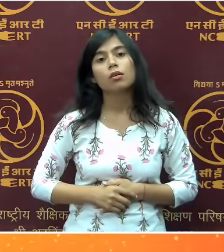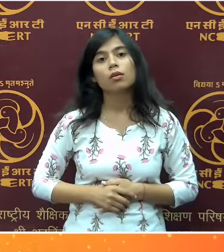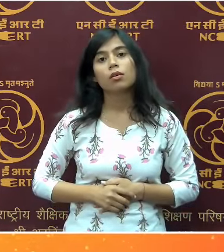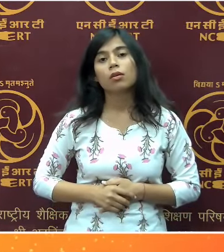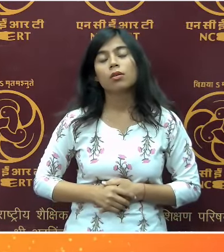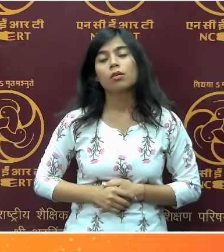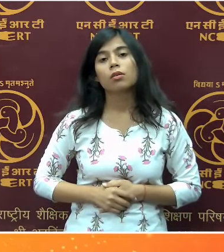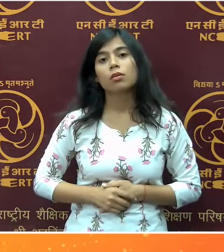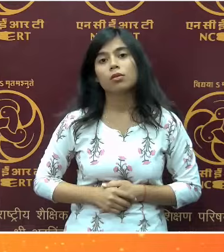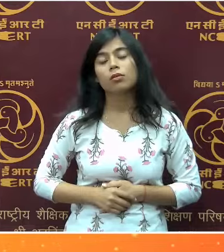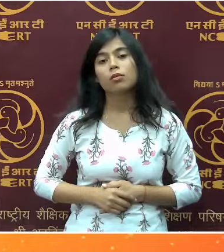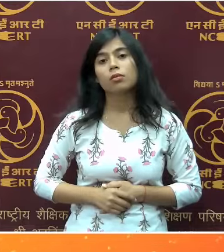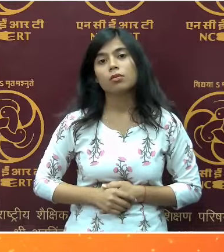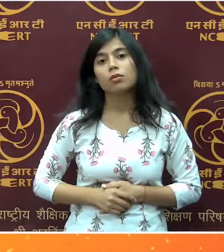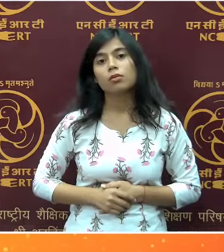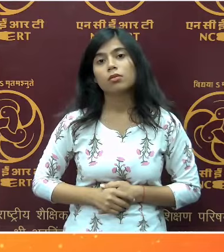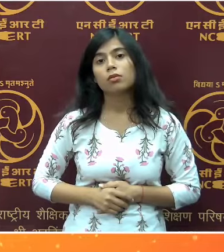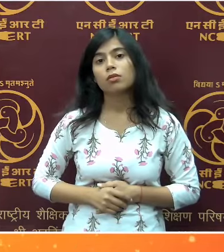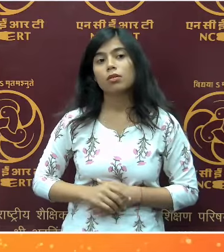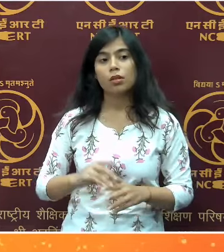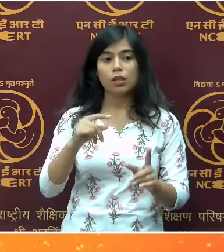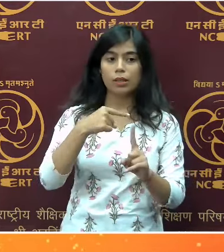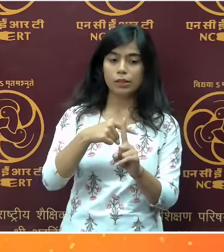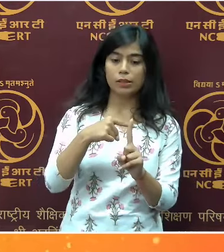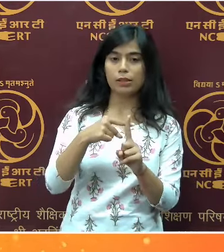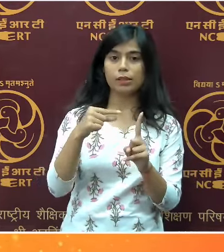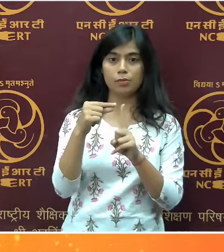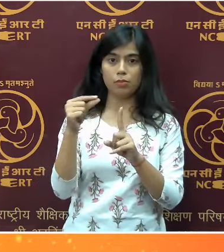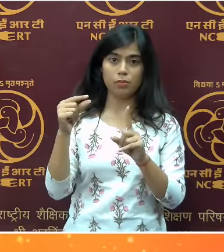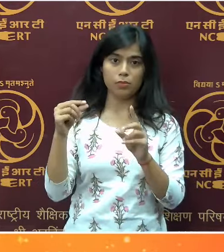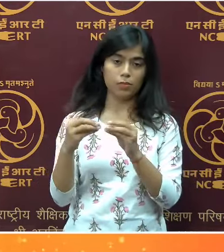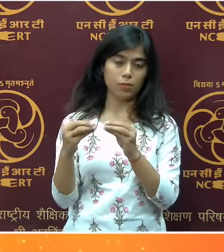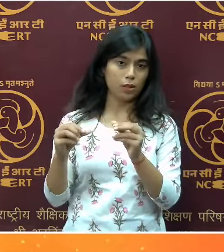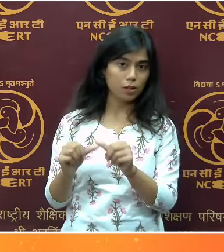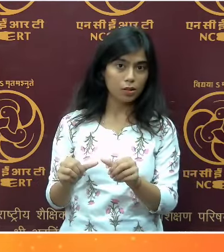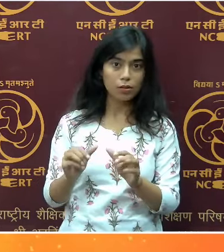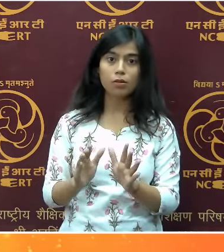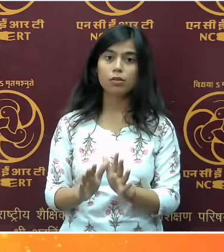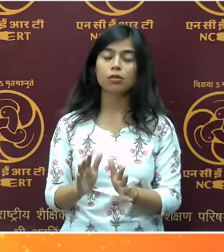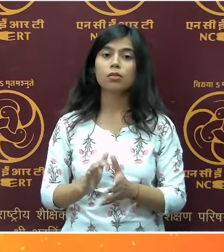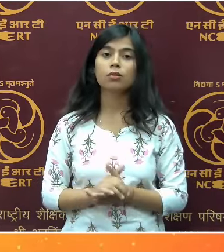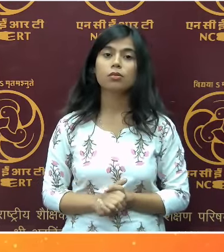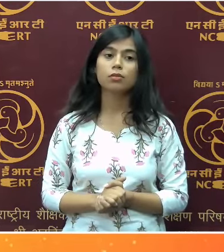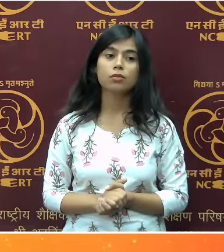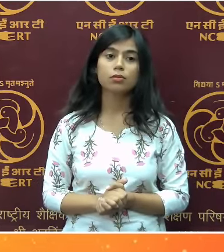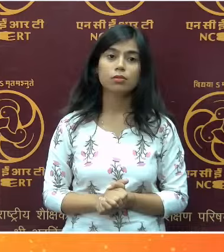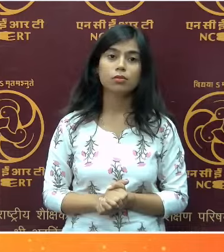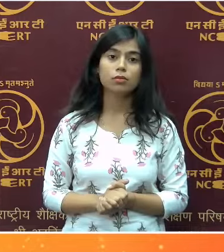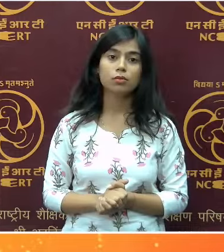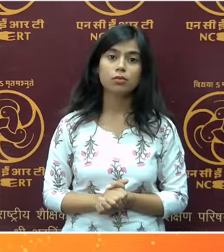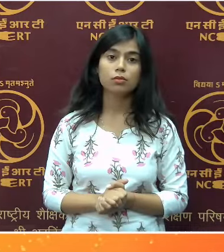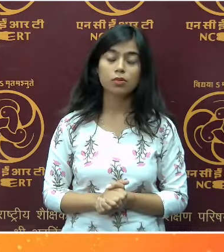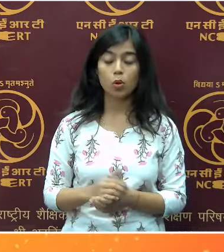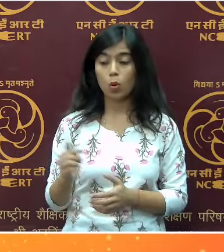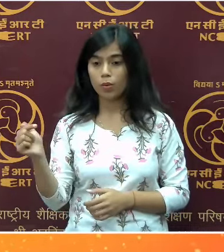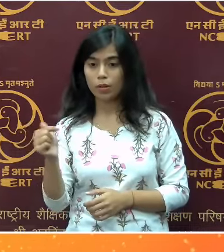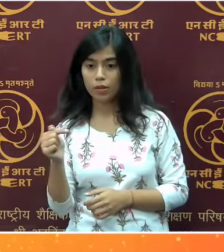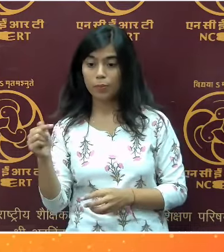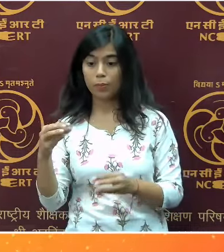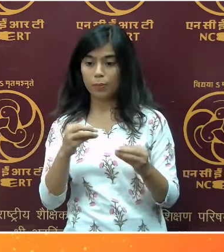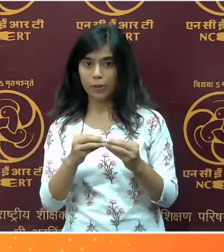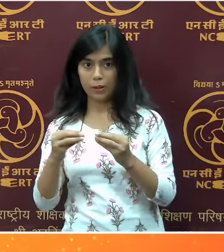positive end, it is VA, it is taken as VA, that is potential at the positive end is VA and potential at the negative end is